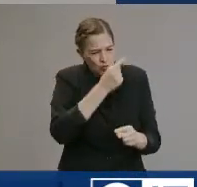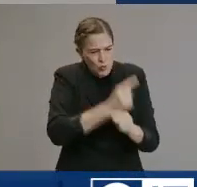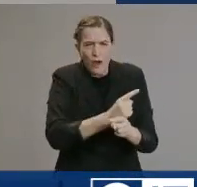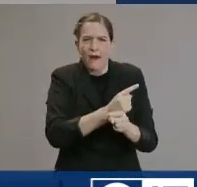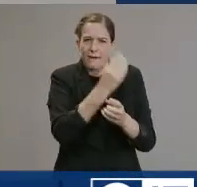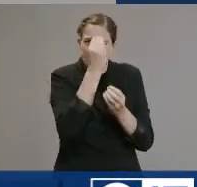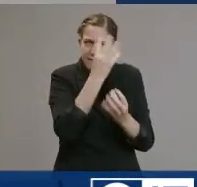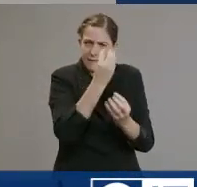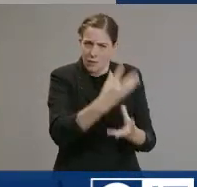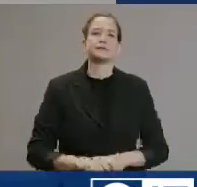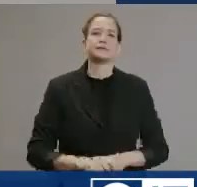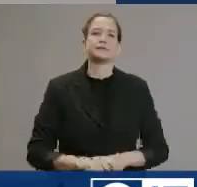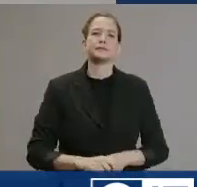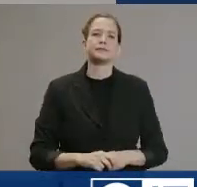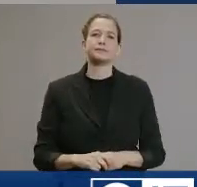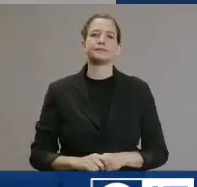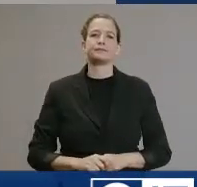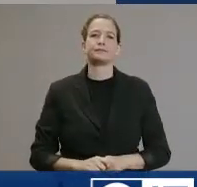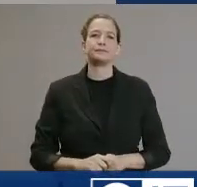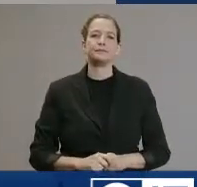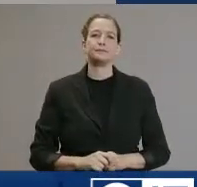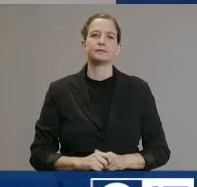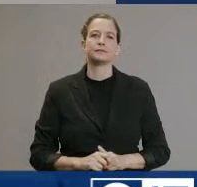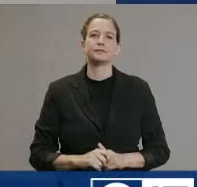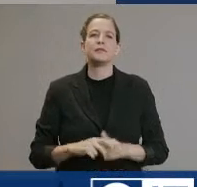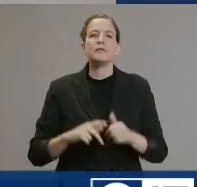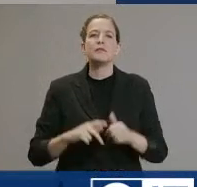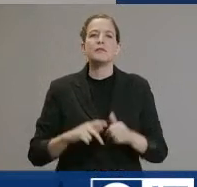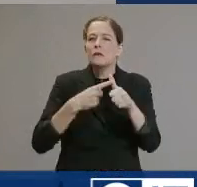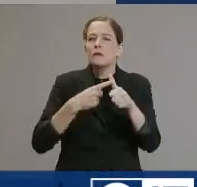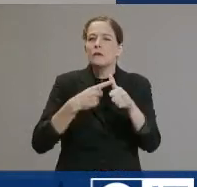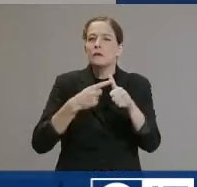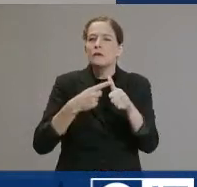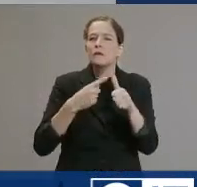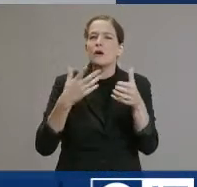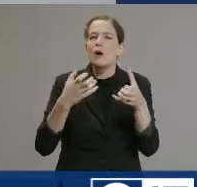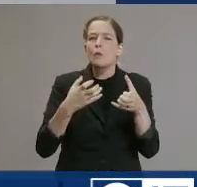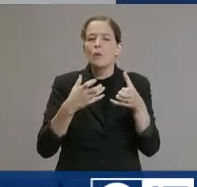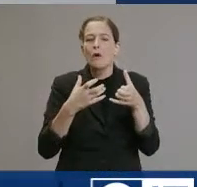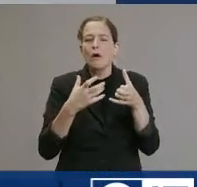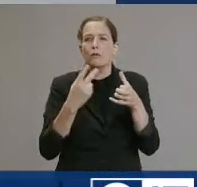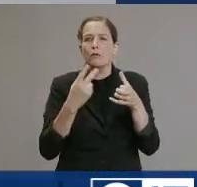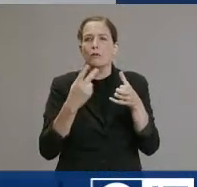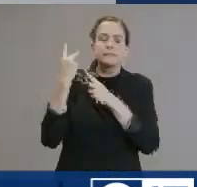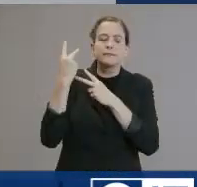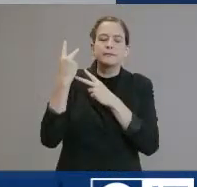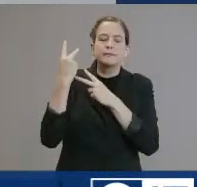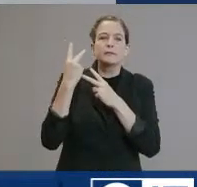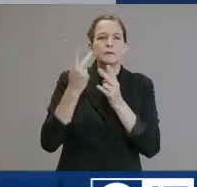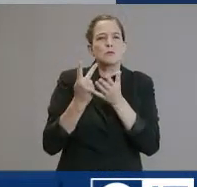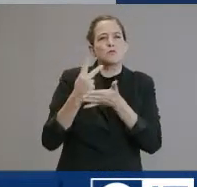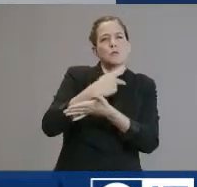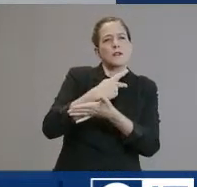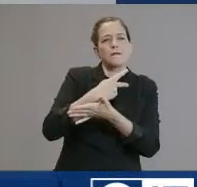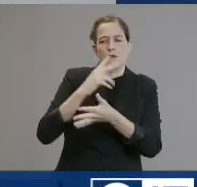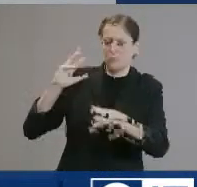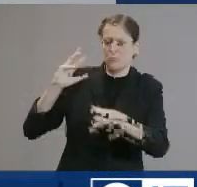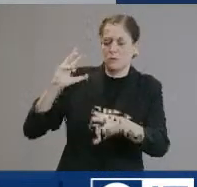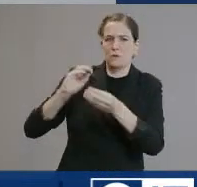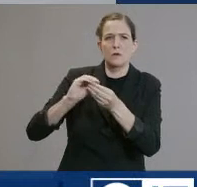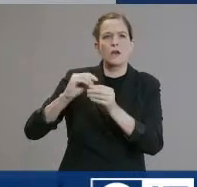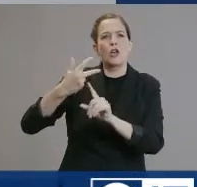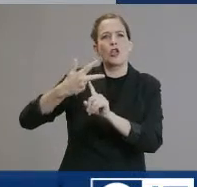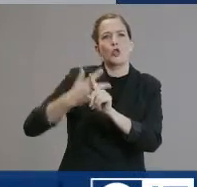Let's review just briskly how far Arizona has come in the last 3 months. On